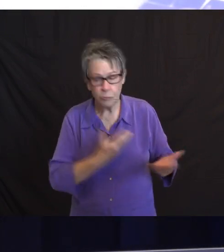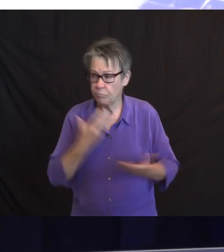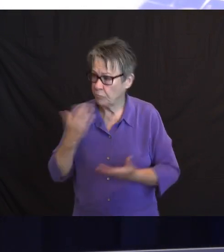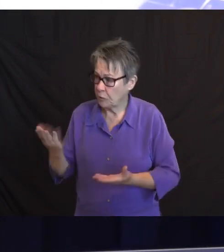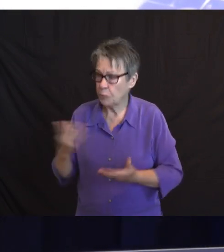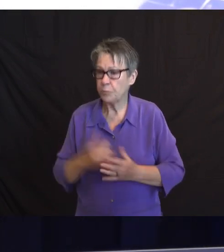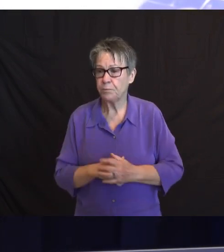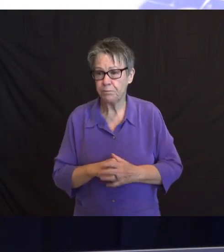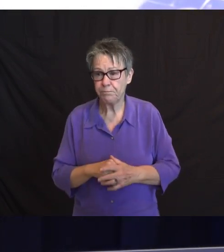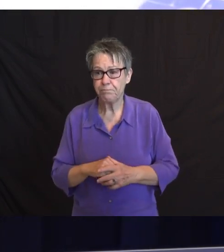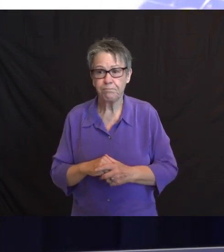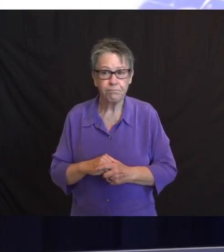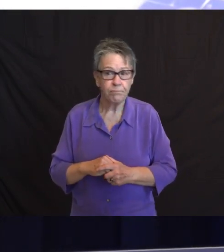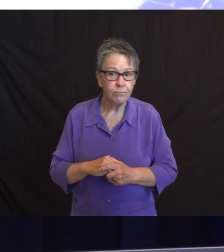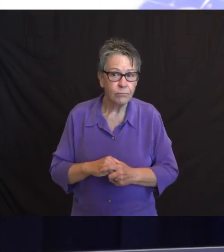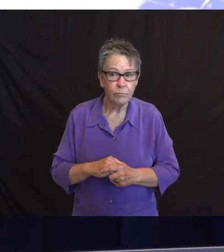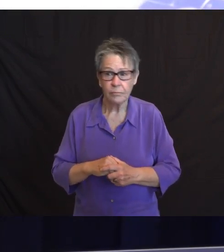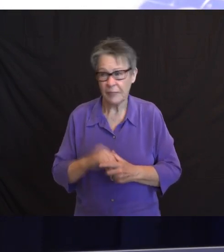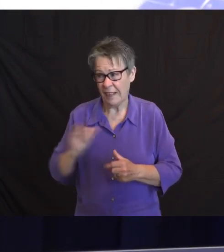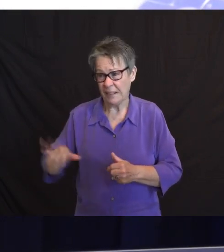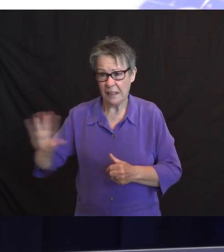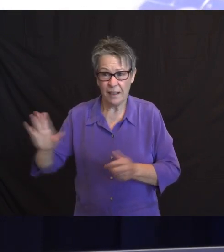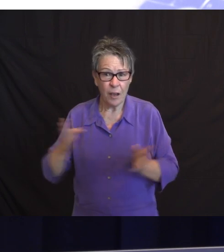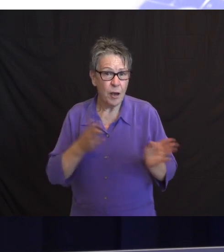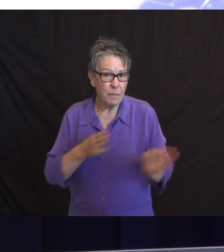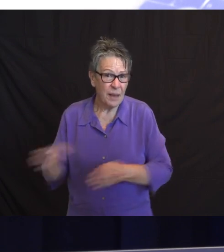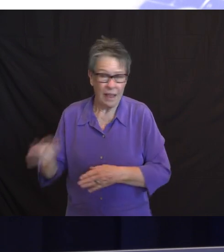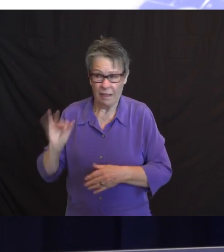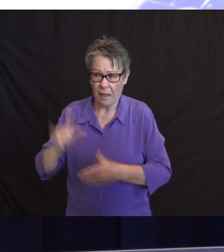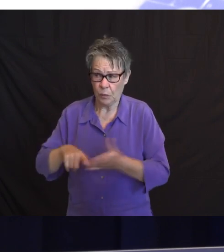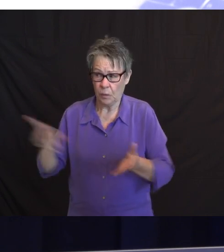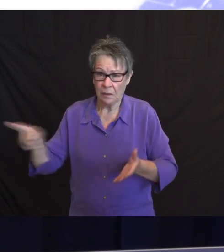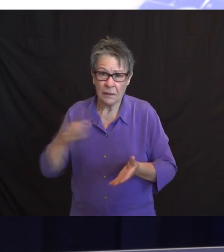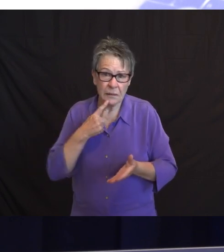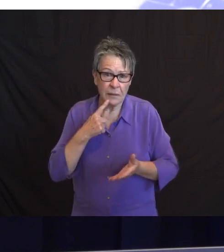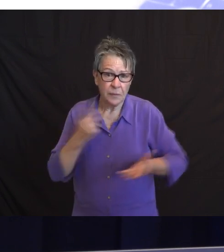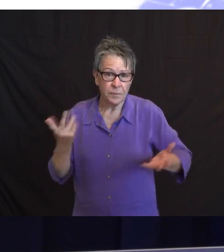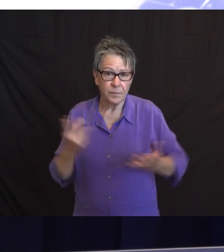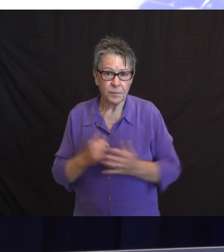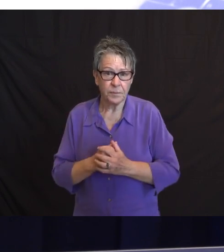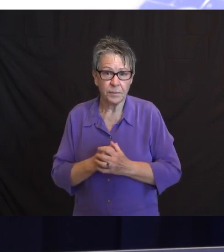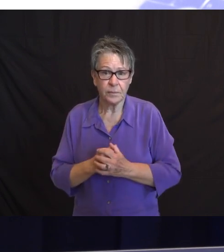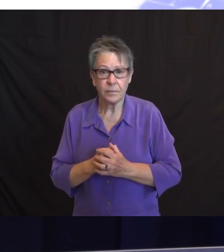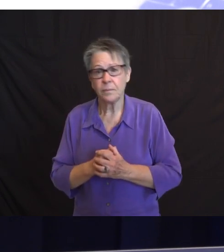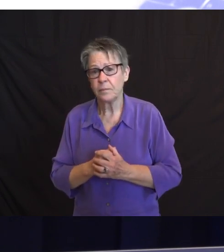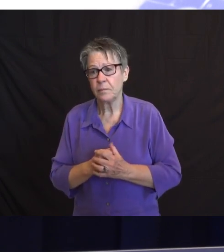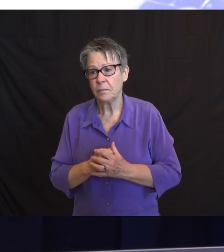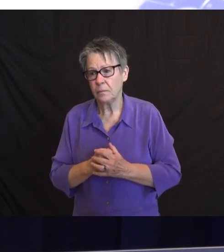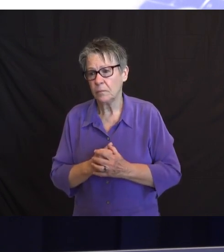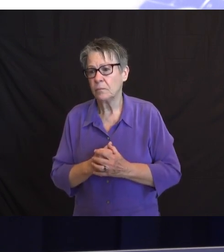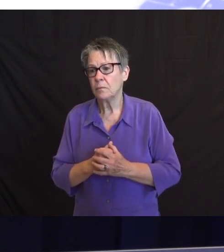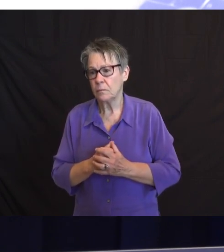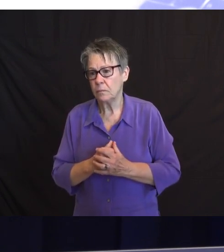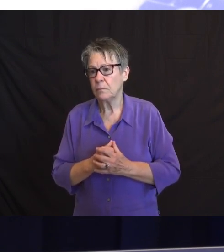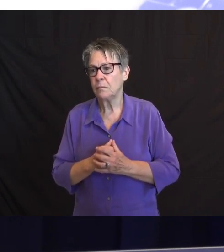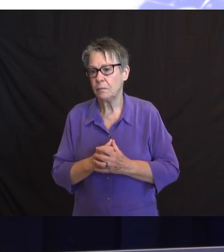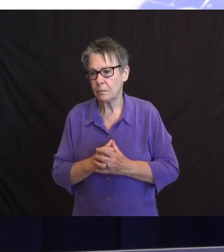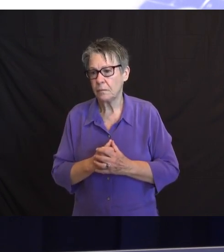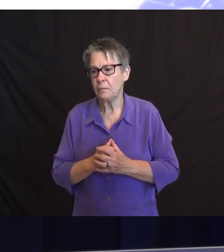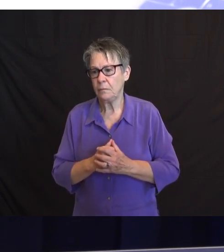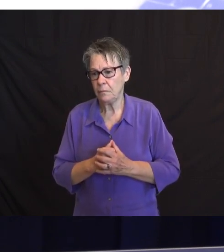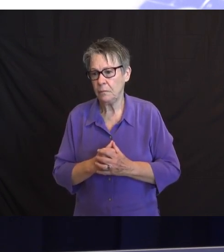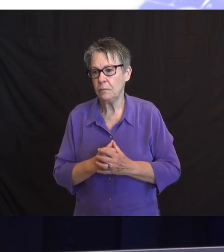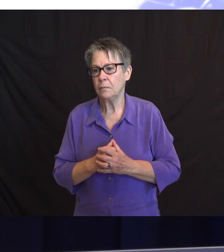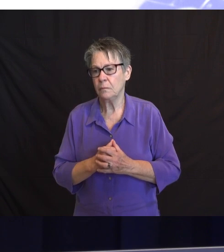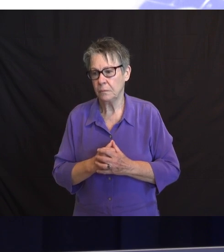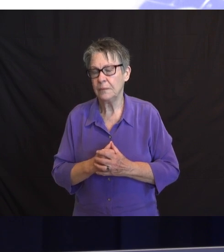plan, there's a couple of things to note about the plan. We do have a plan in place which really tied in with Executive Order 125 at the time. Now, that's sort of